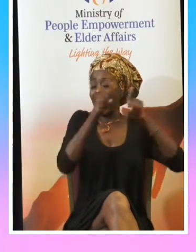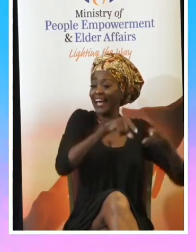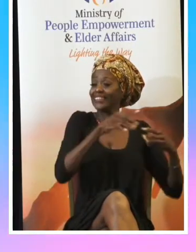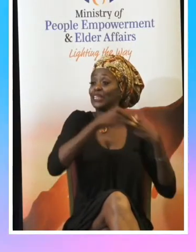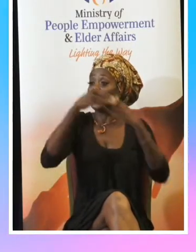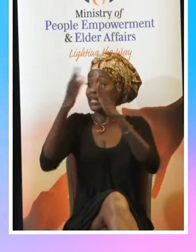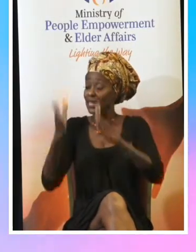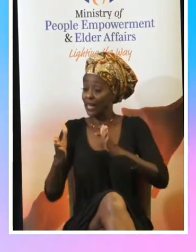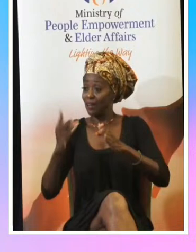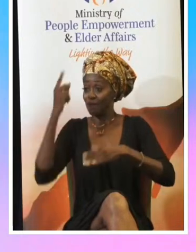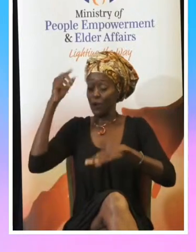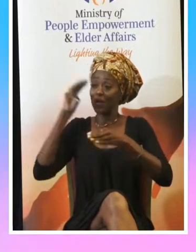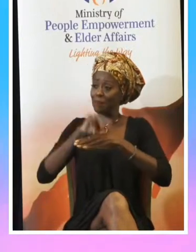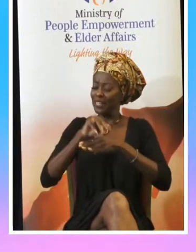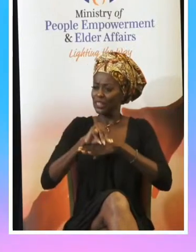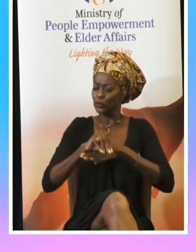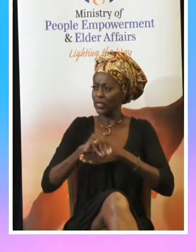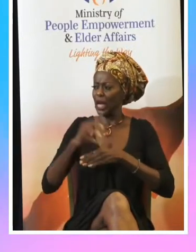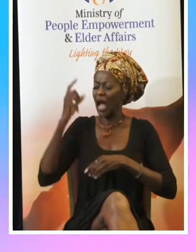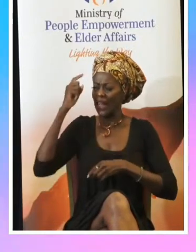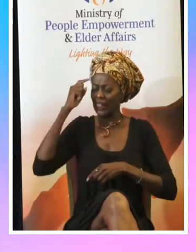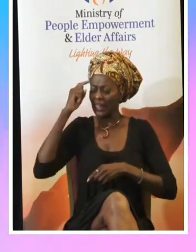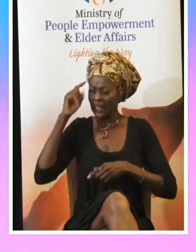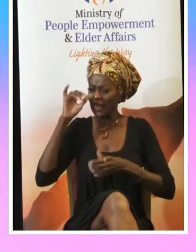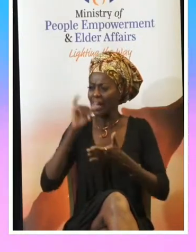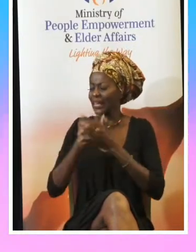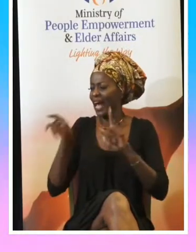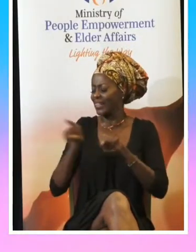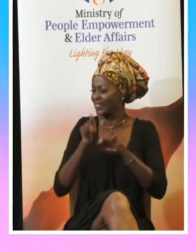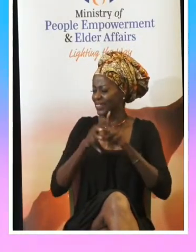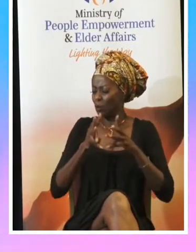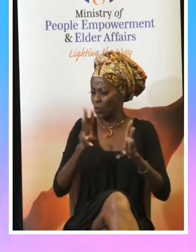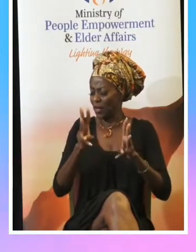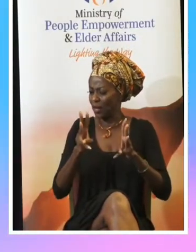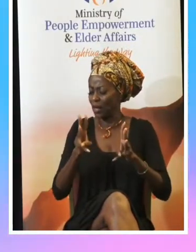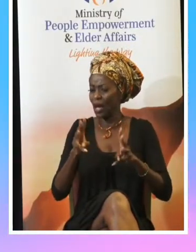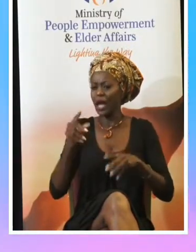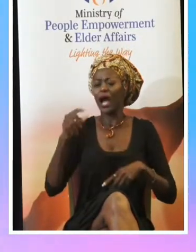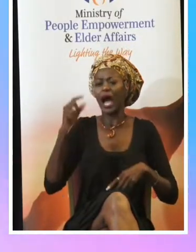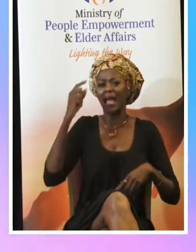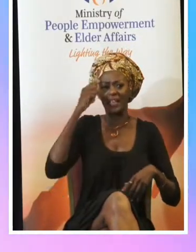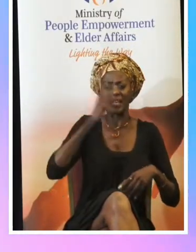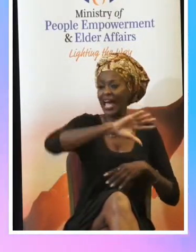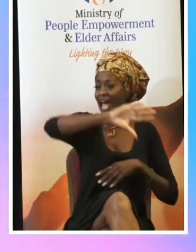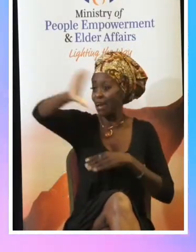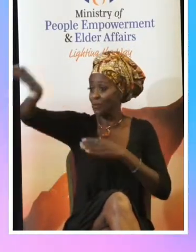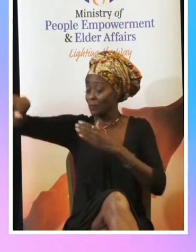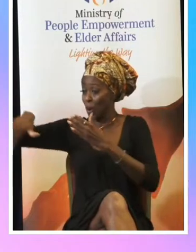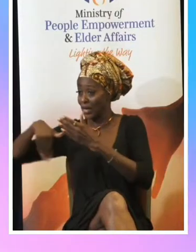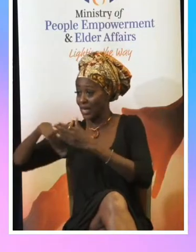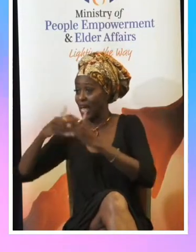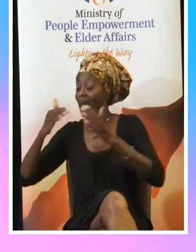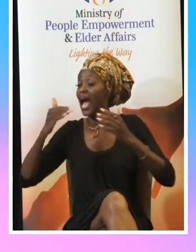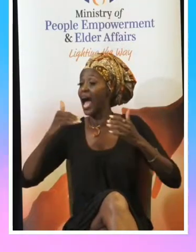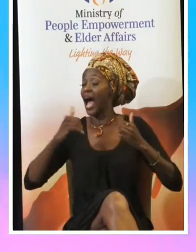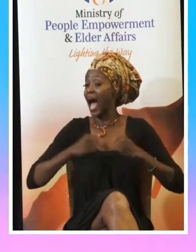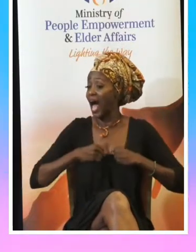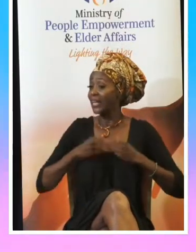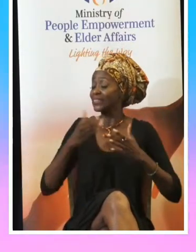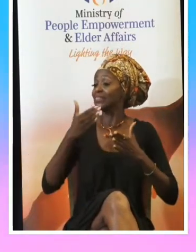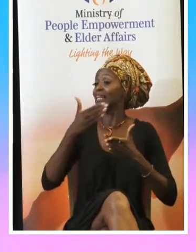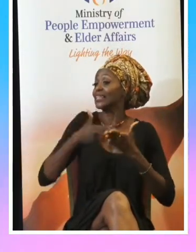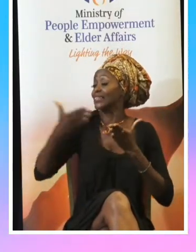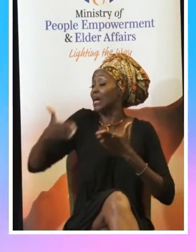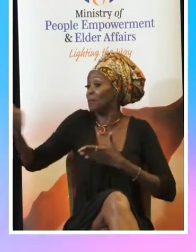grateful to be here and believe that we all have something to contribute toward the development of this